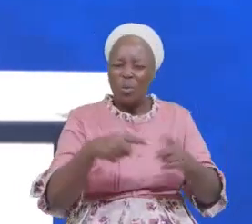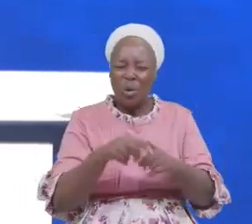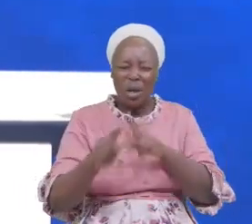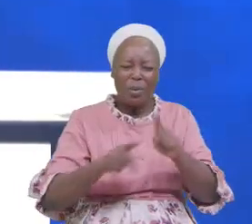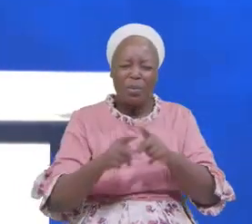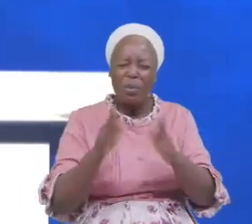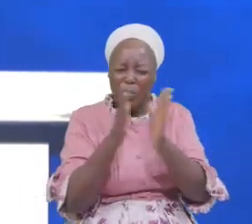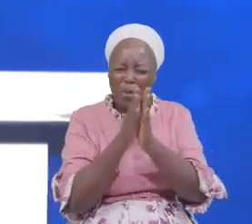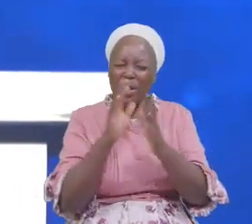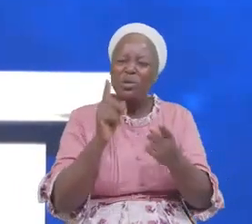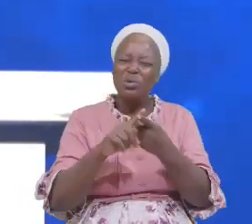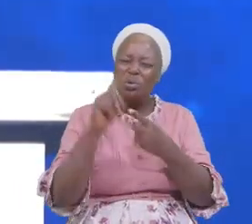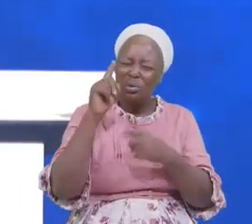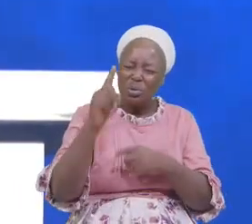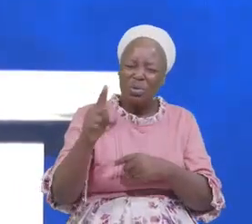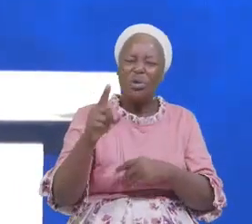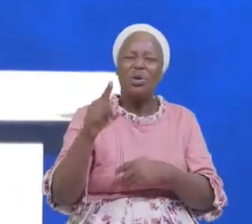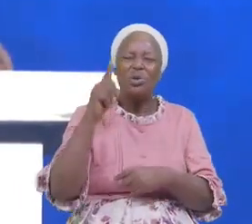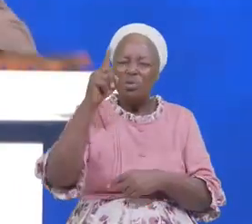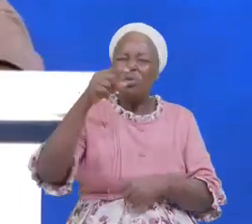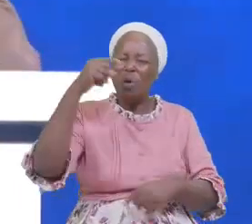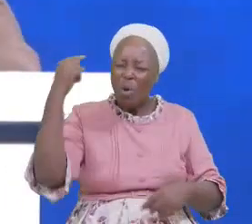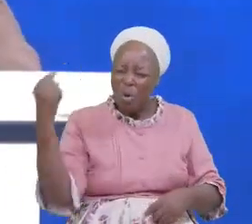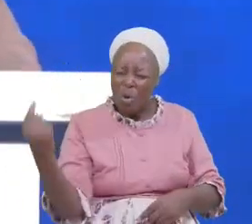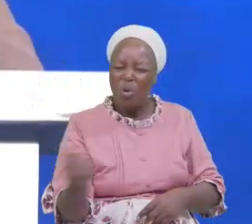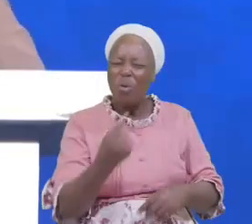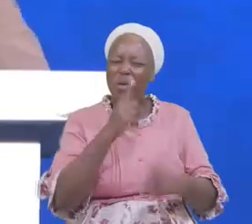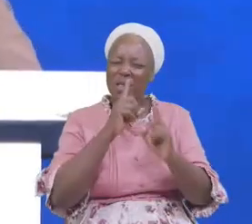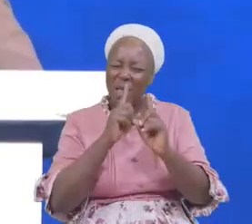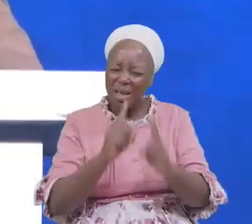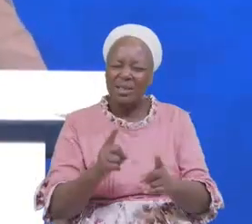your name, you always answer.